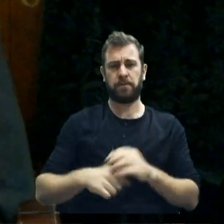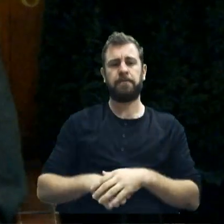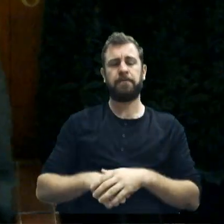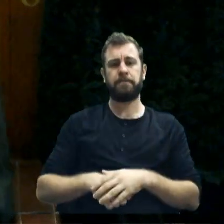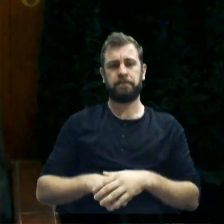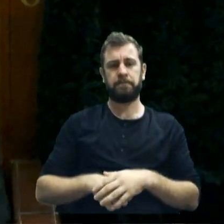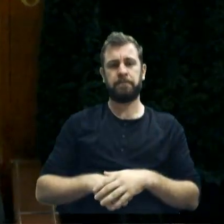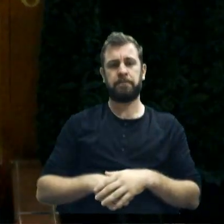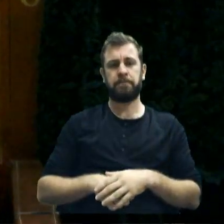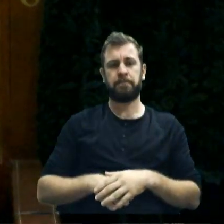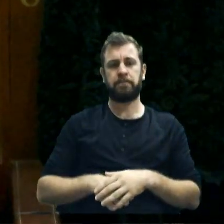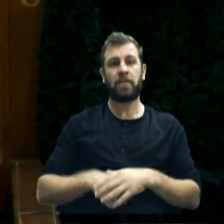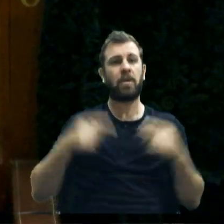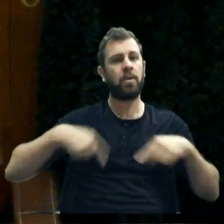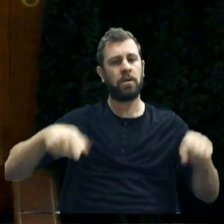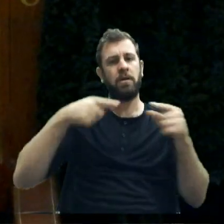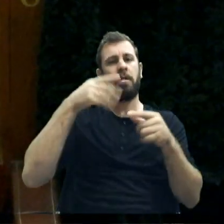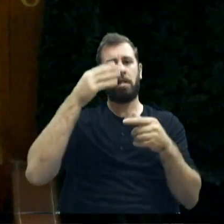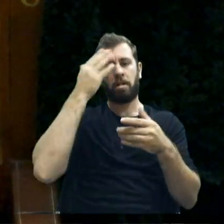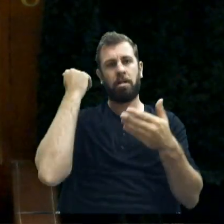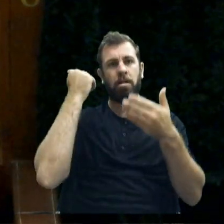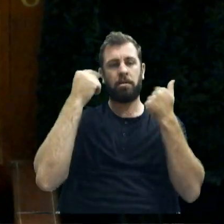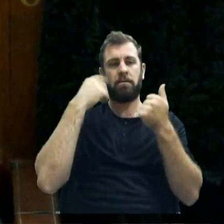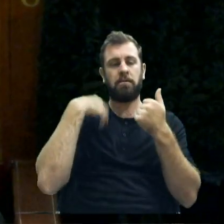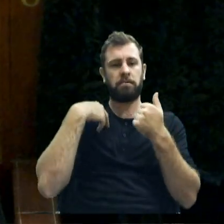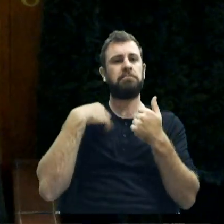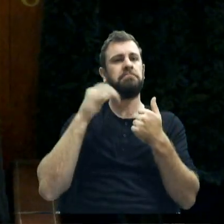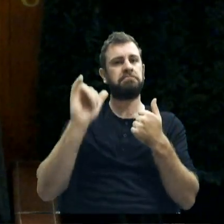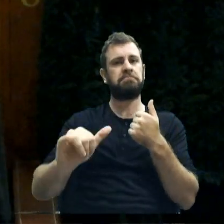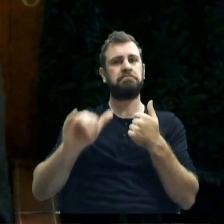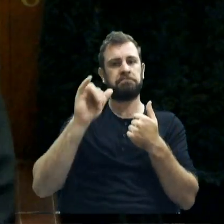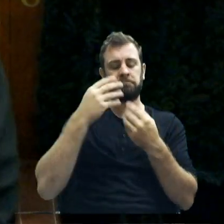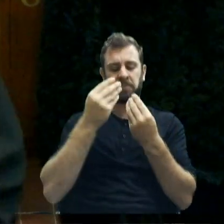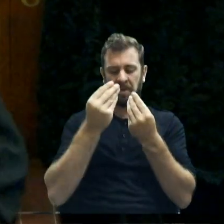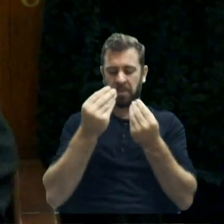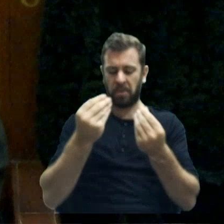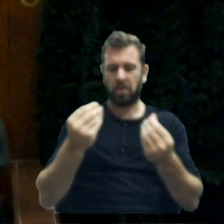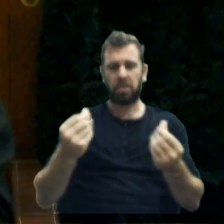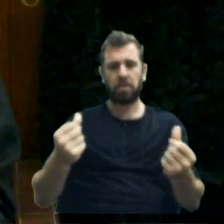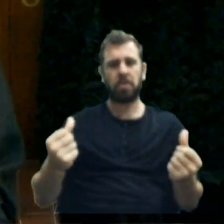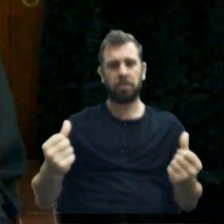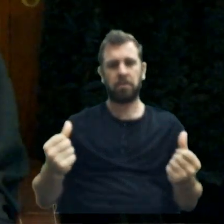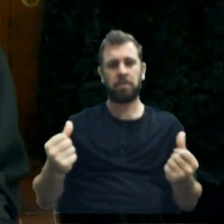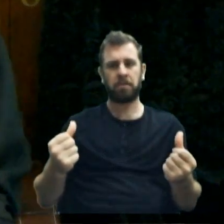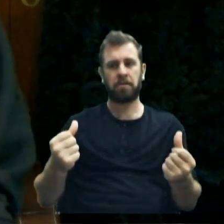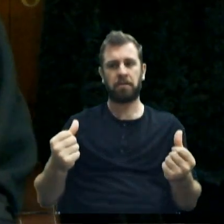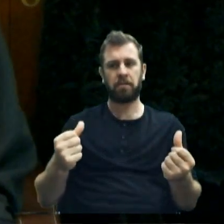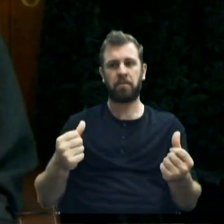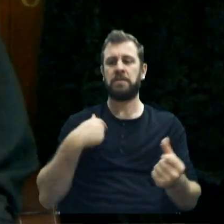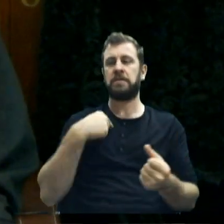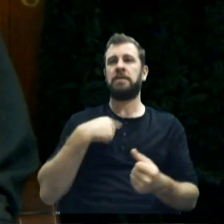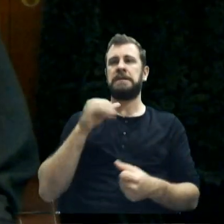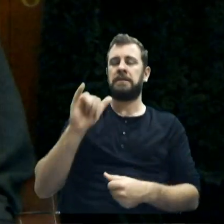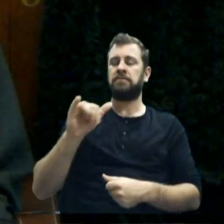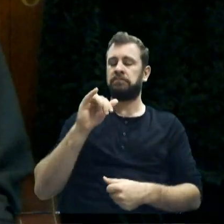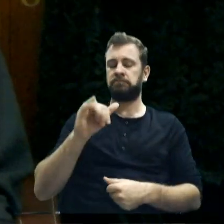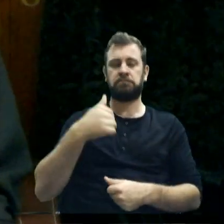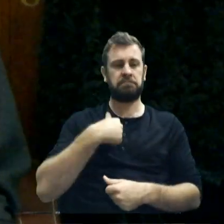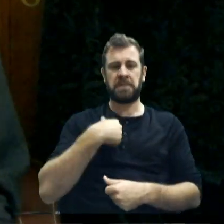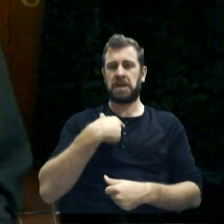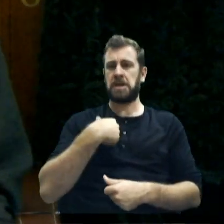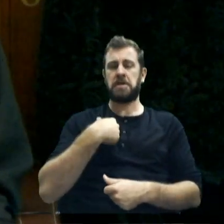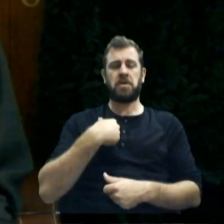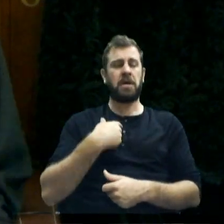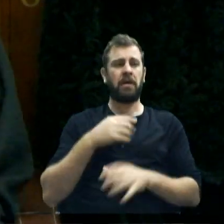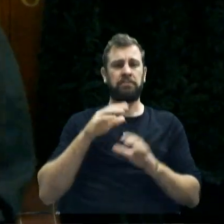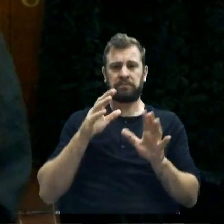But we've kind of forgotten all of that. We tell ourselves that, Milana, I'm too busy worrying about my own grave,